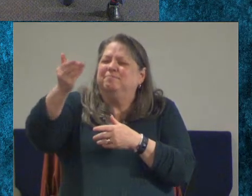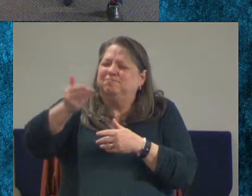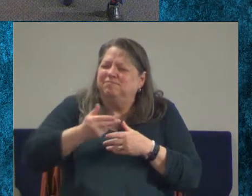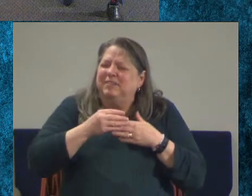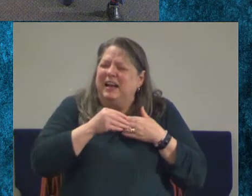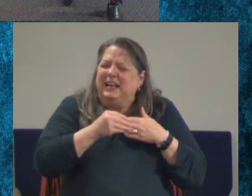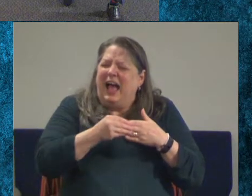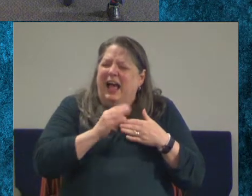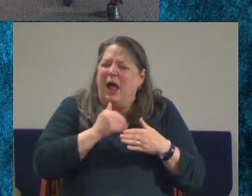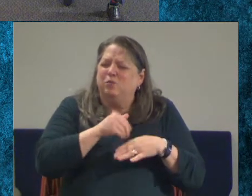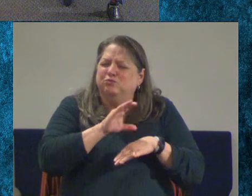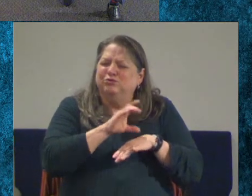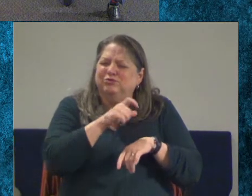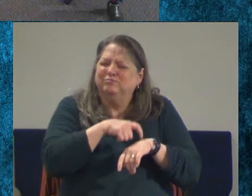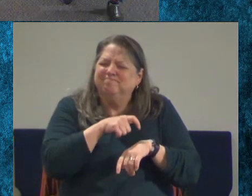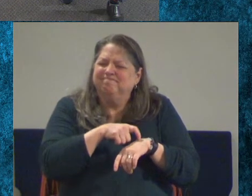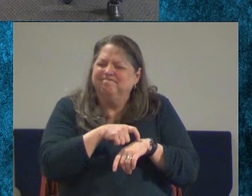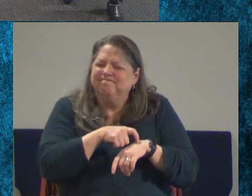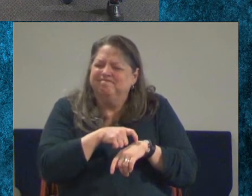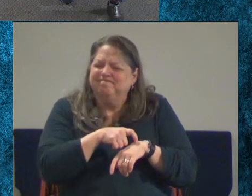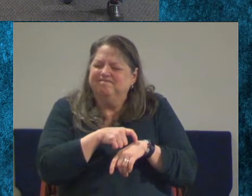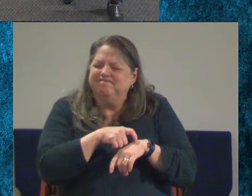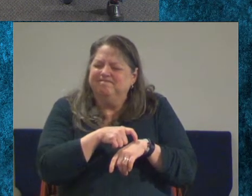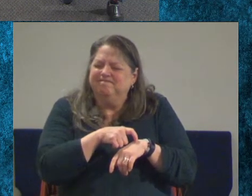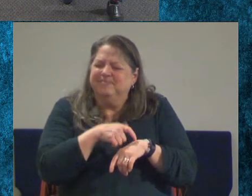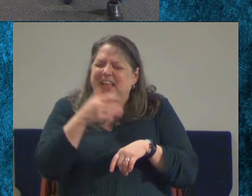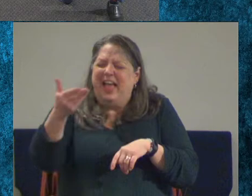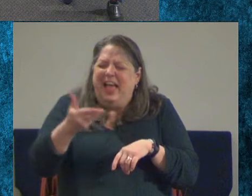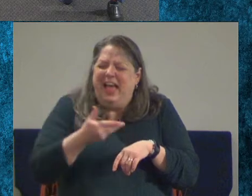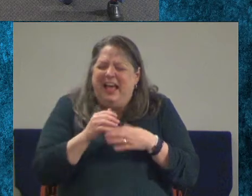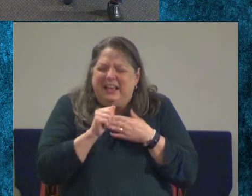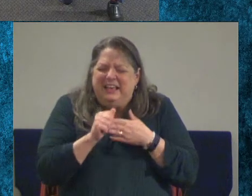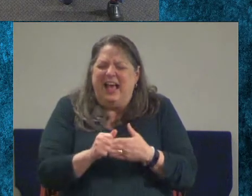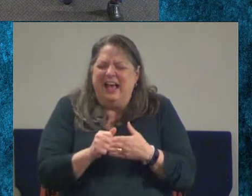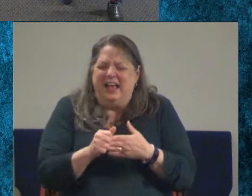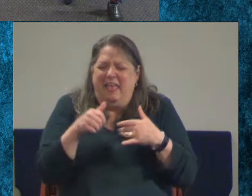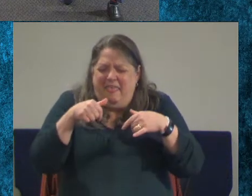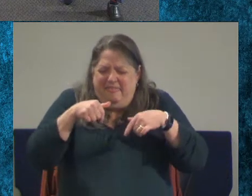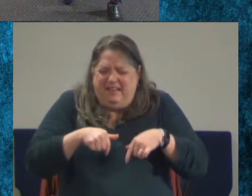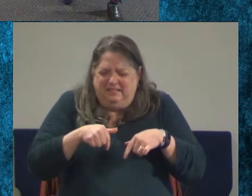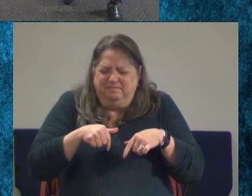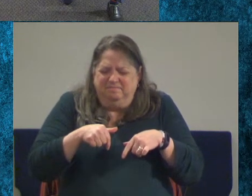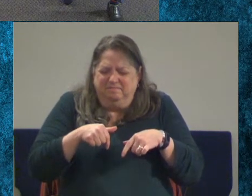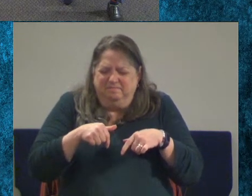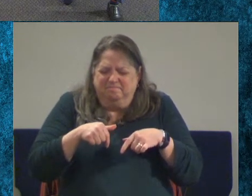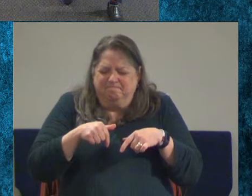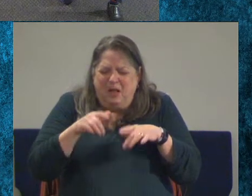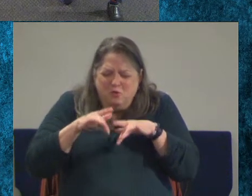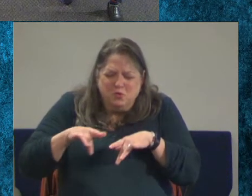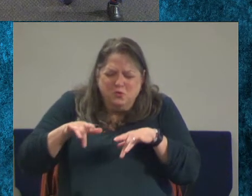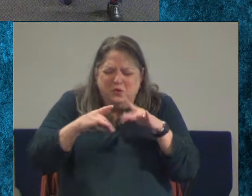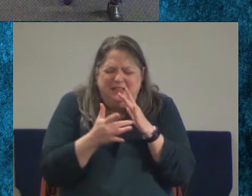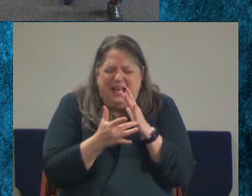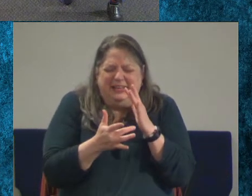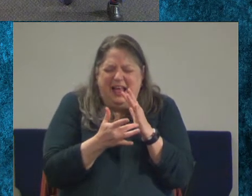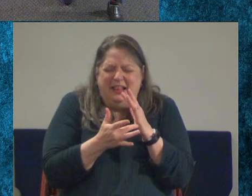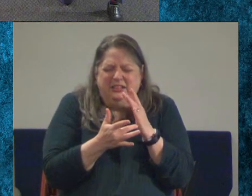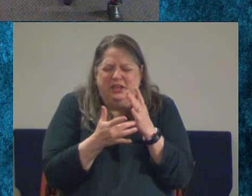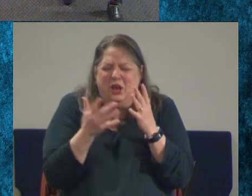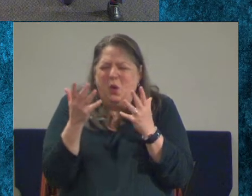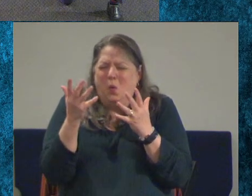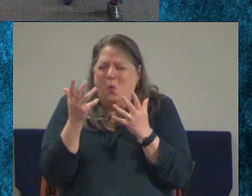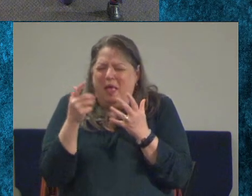guide our service. We invite you, Spirit of the Lord, to guide the recordings of these messages that you want to get into the